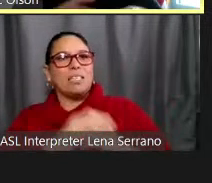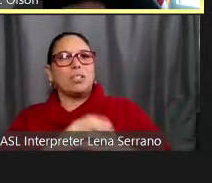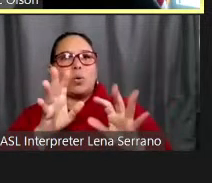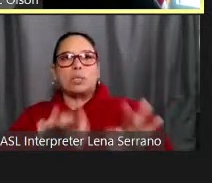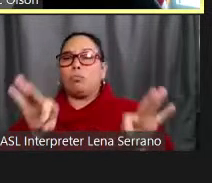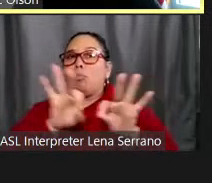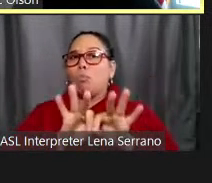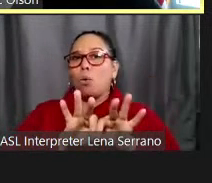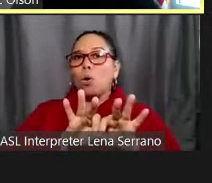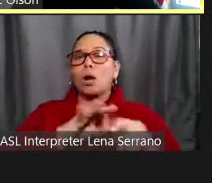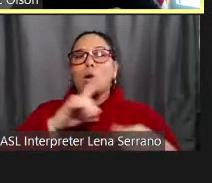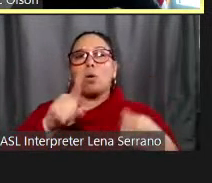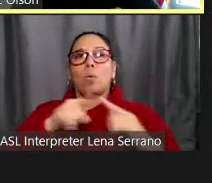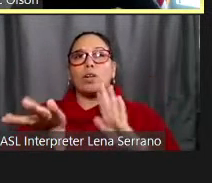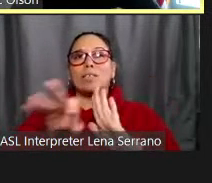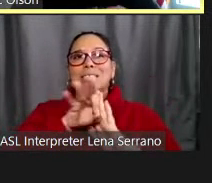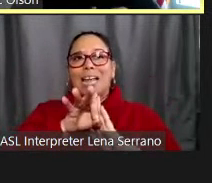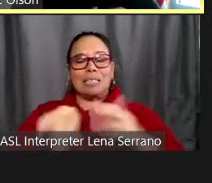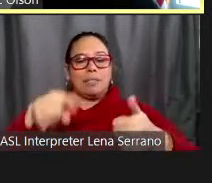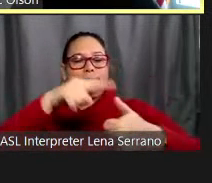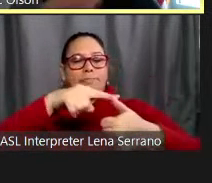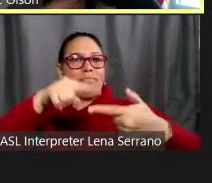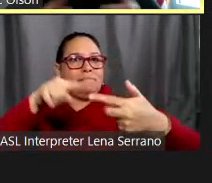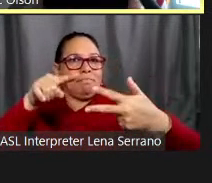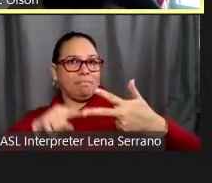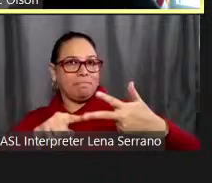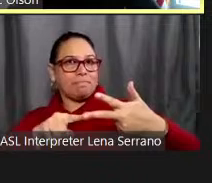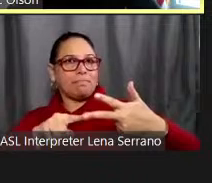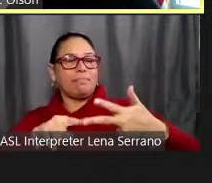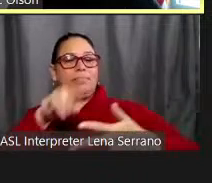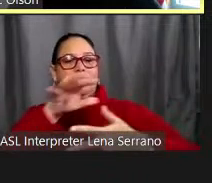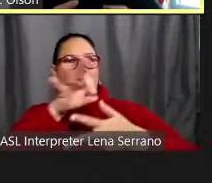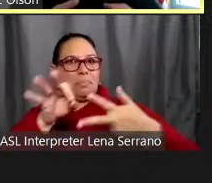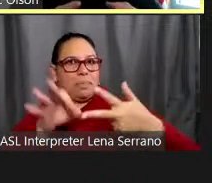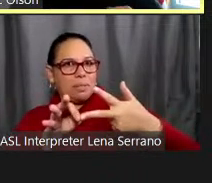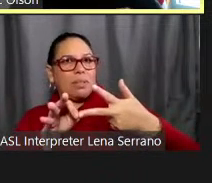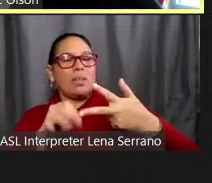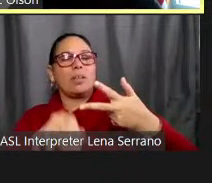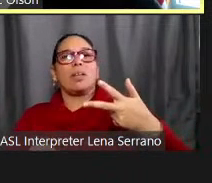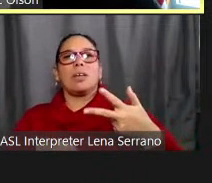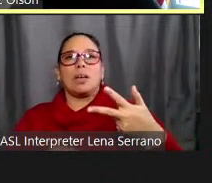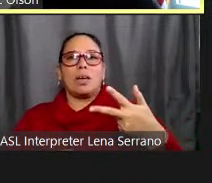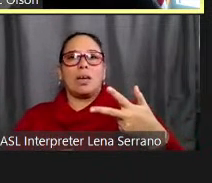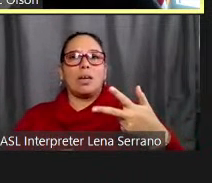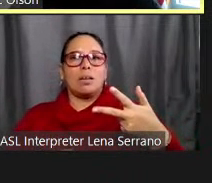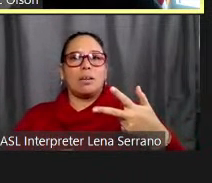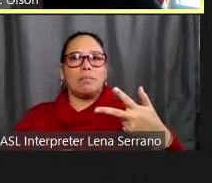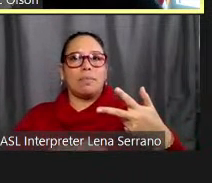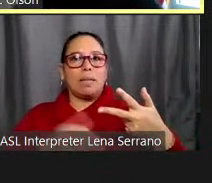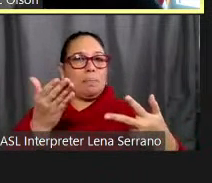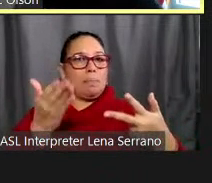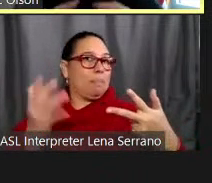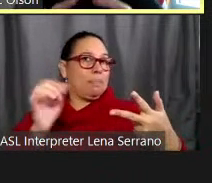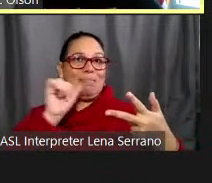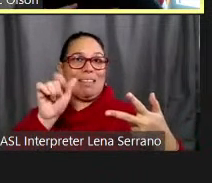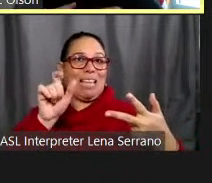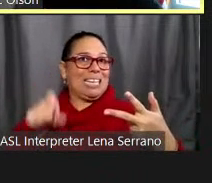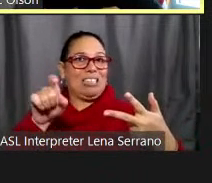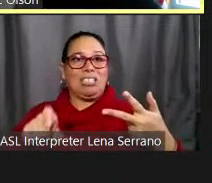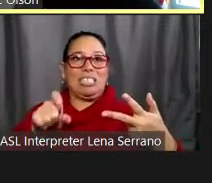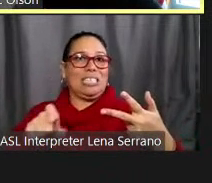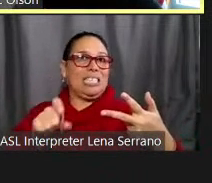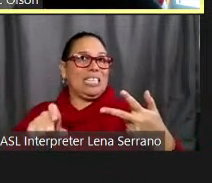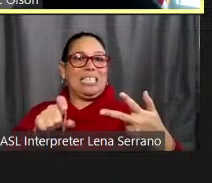that once we select one of these tactics, run, hide, or fight, we might not necessarily want to stay mired